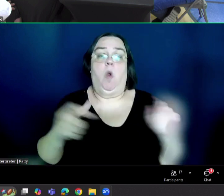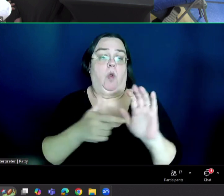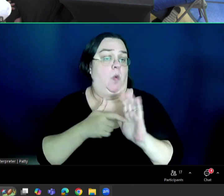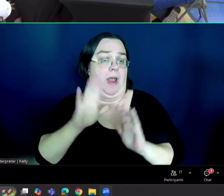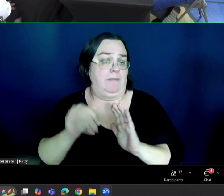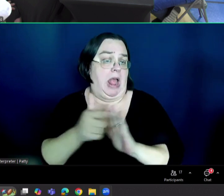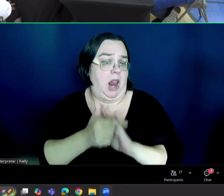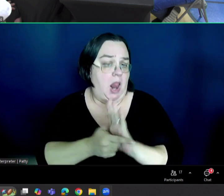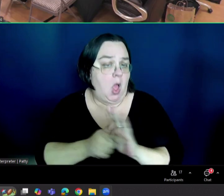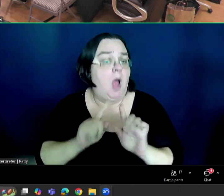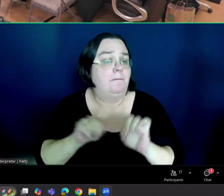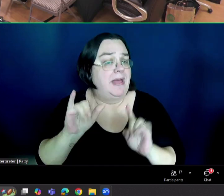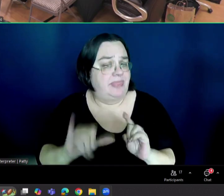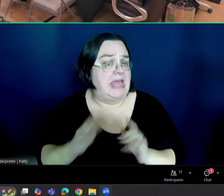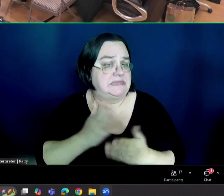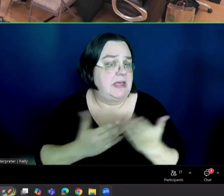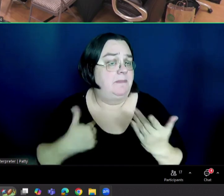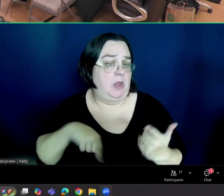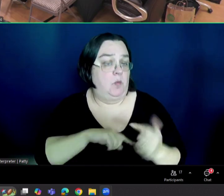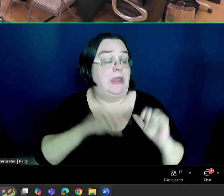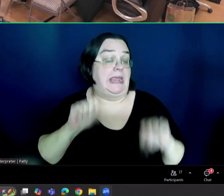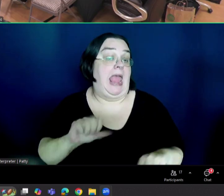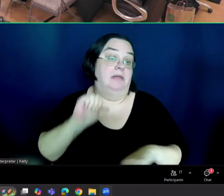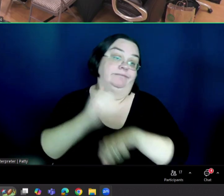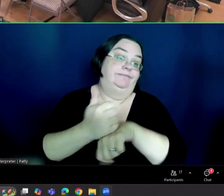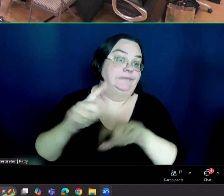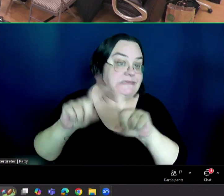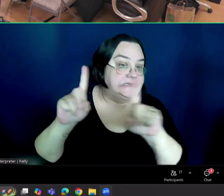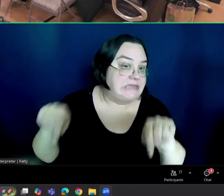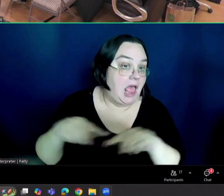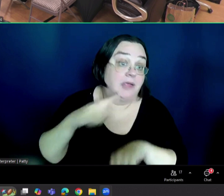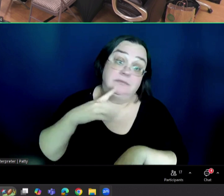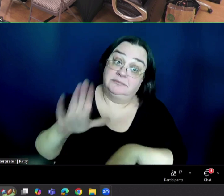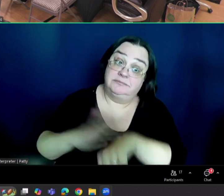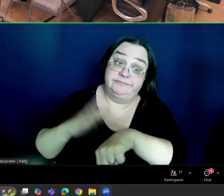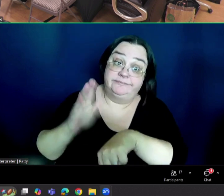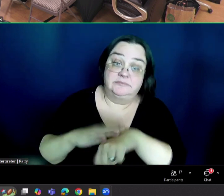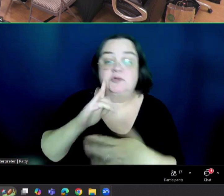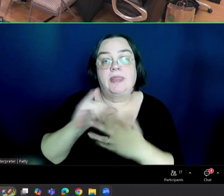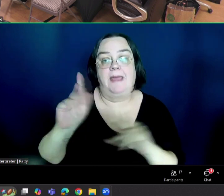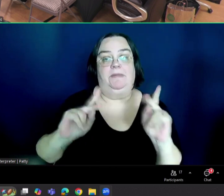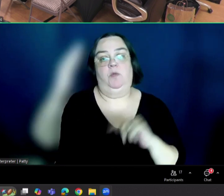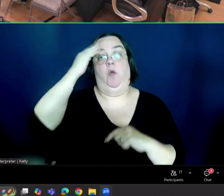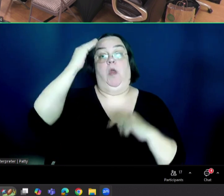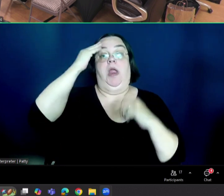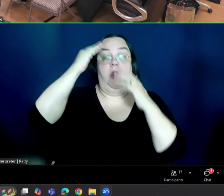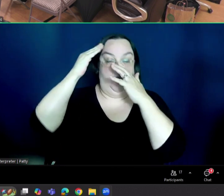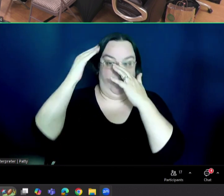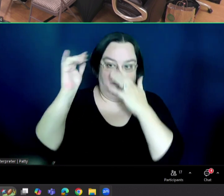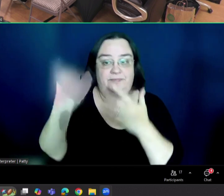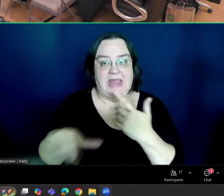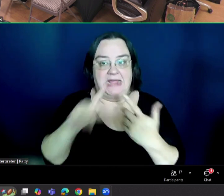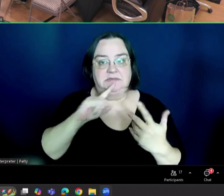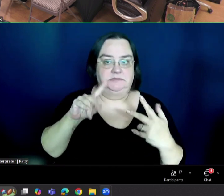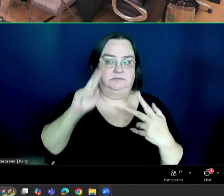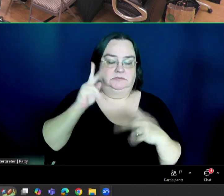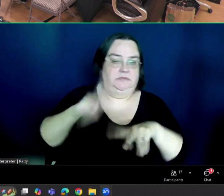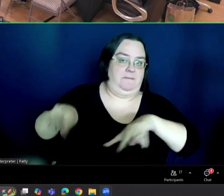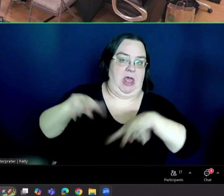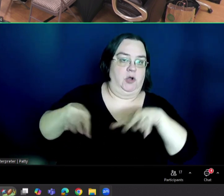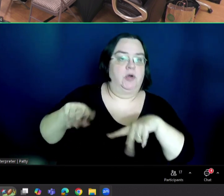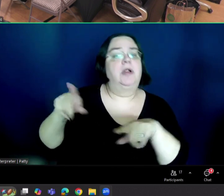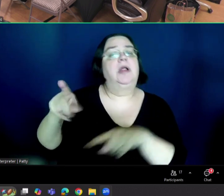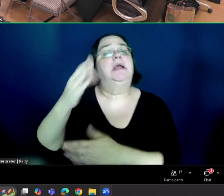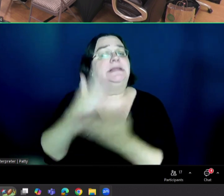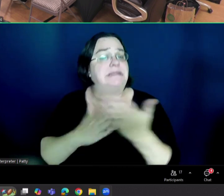decide as a community. Yeah. We wanted to put signage up or something, so and we're very aware that this is being monitored. Correct. And there's municipalities that